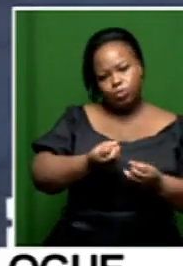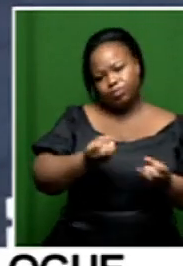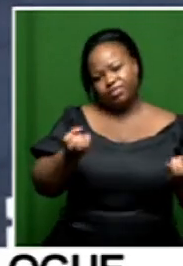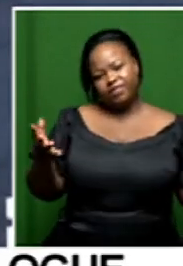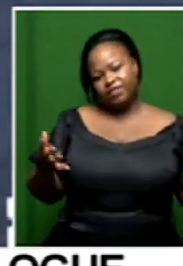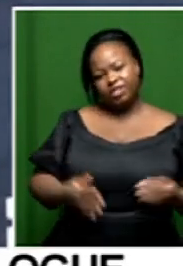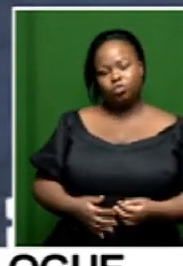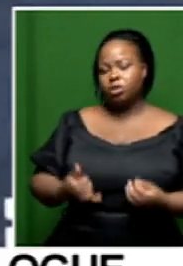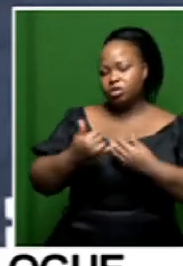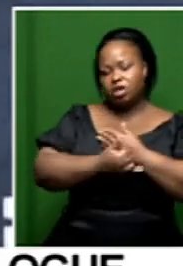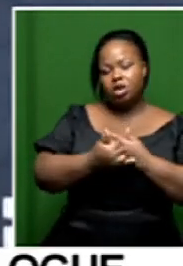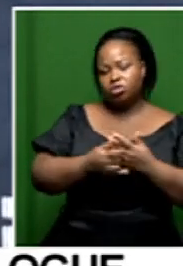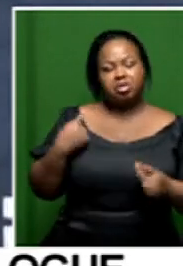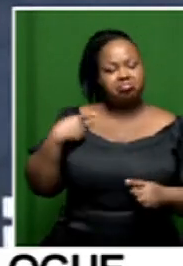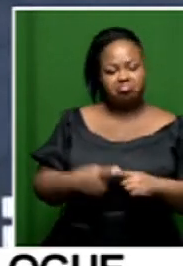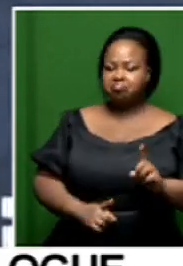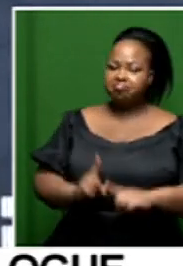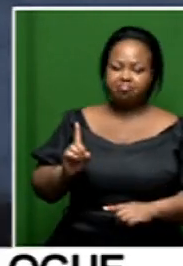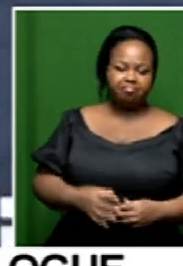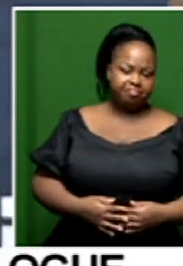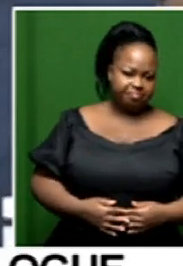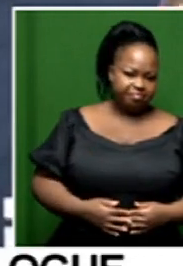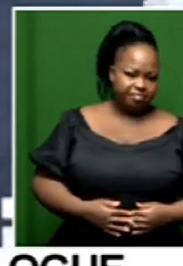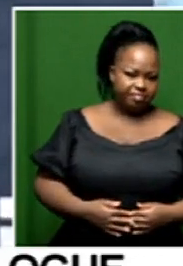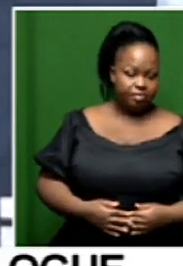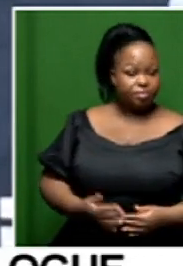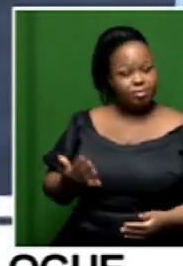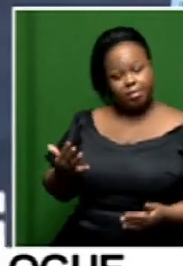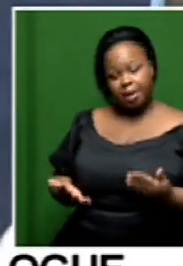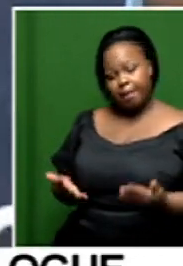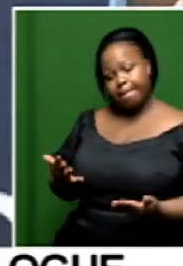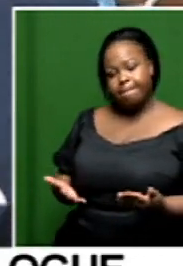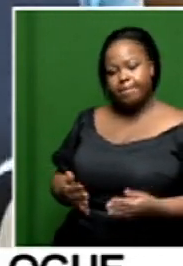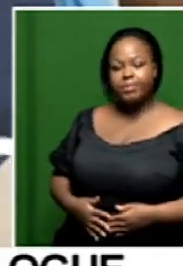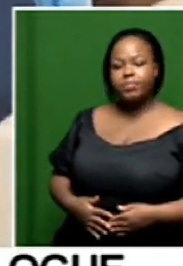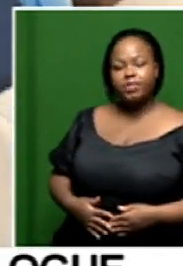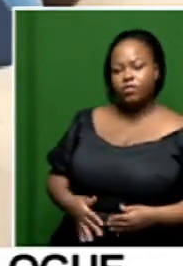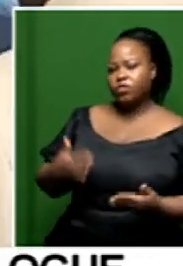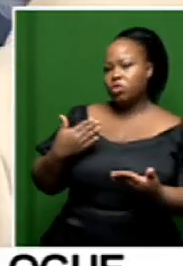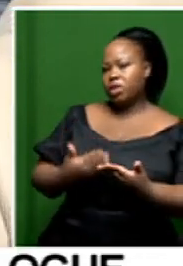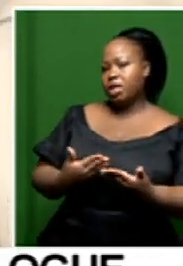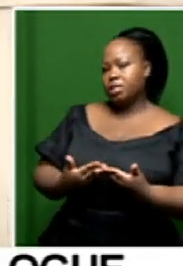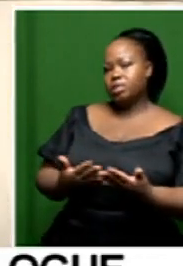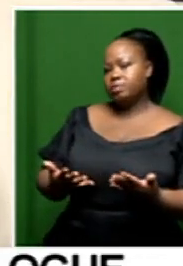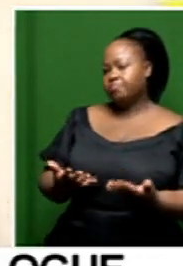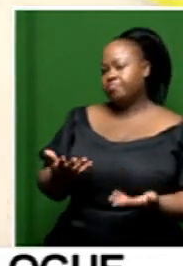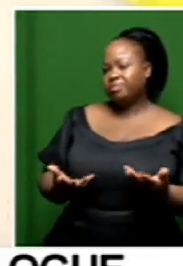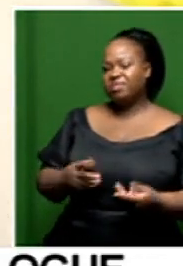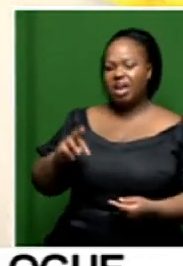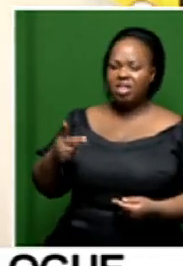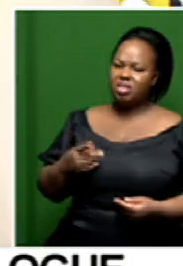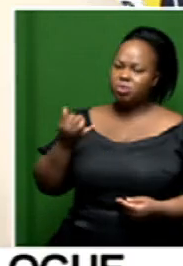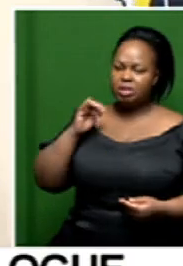nationally, and throughout it has been a success. And maybe then let's touch base also on those that are